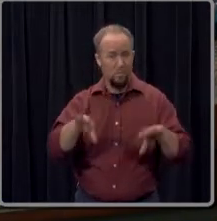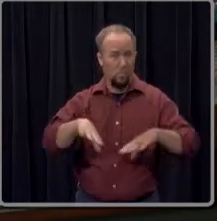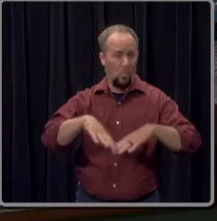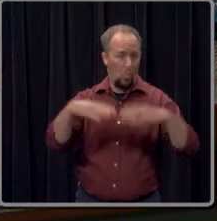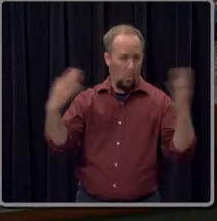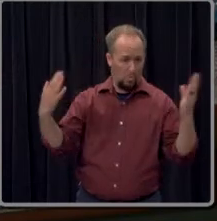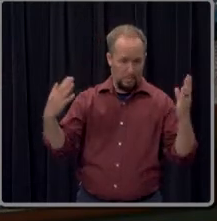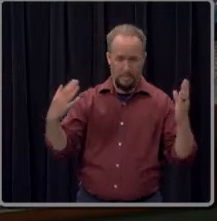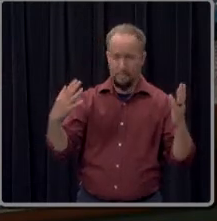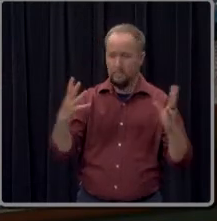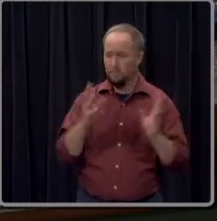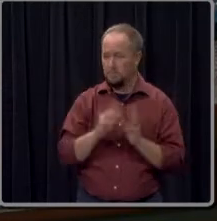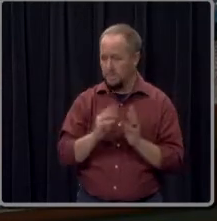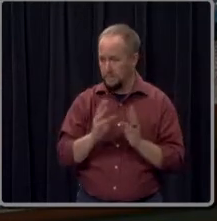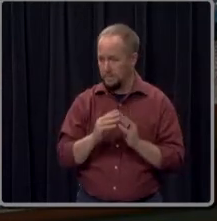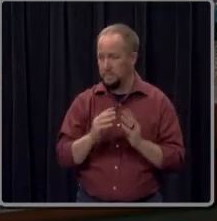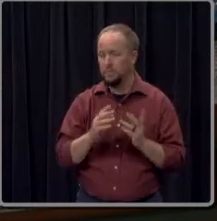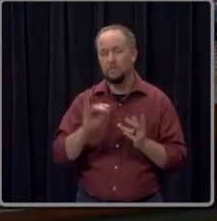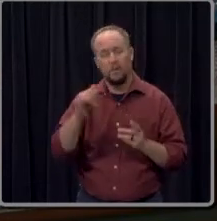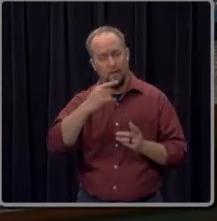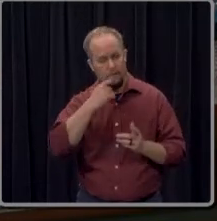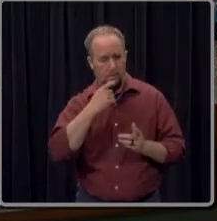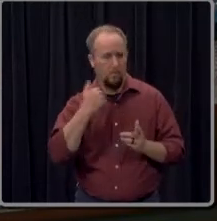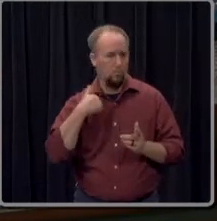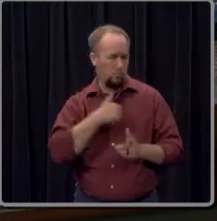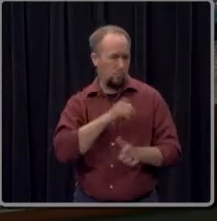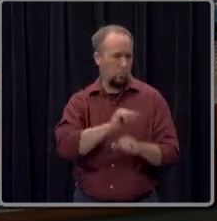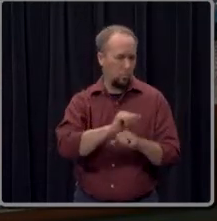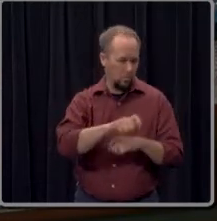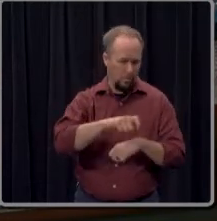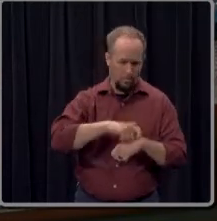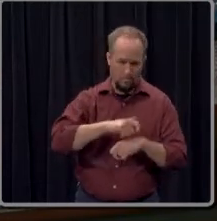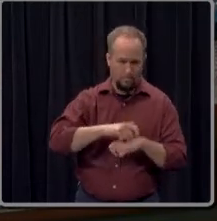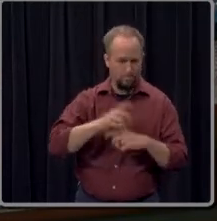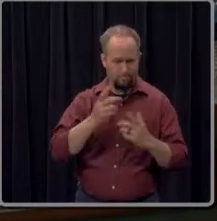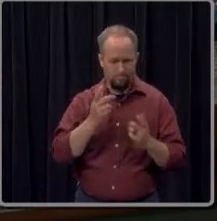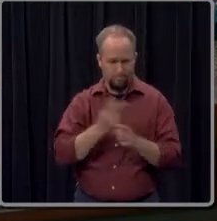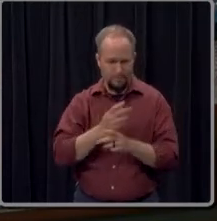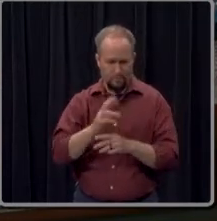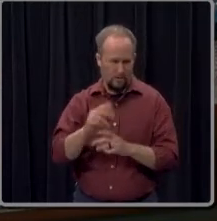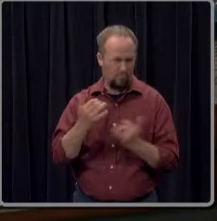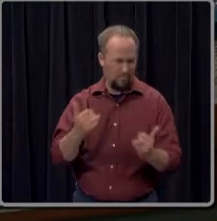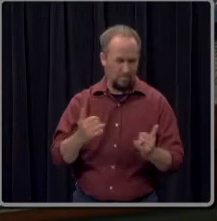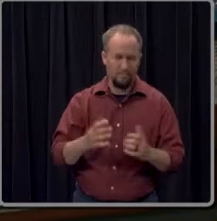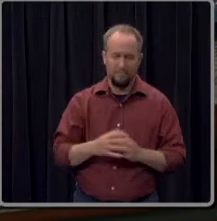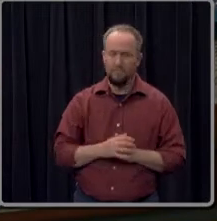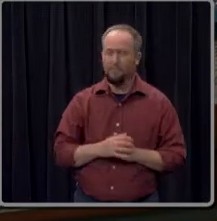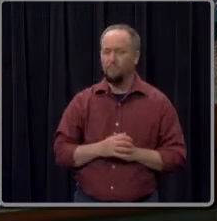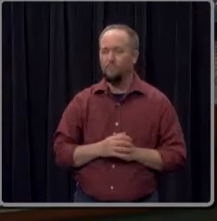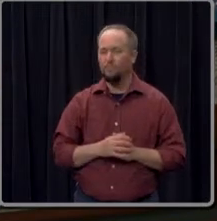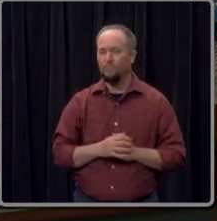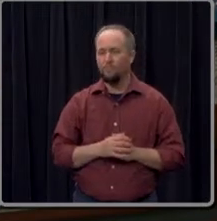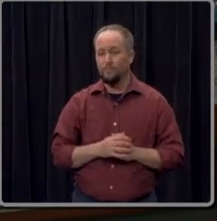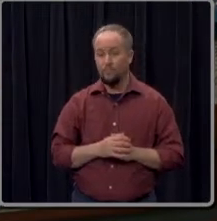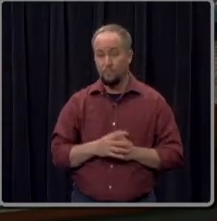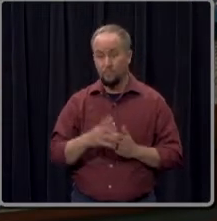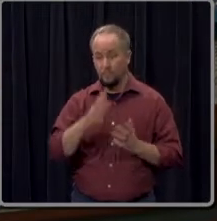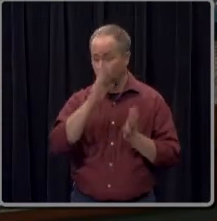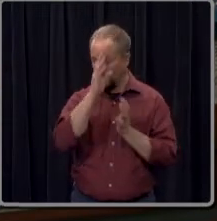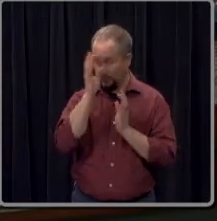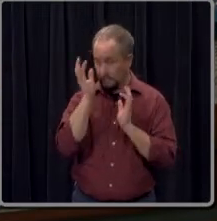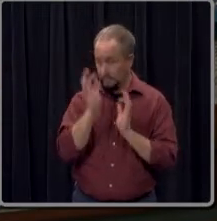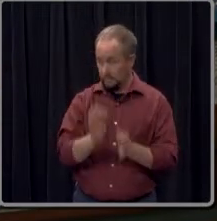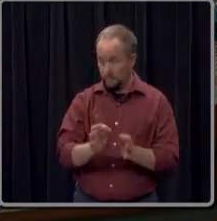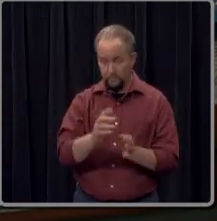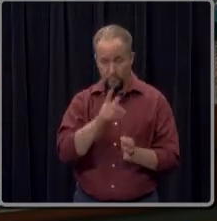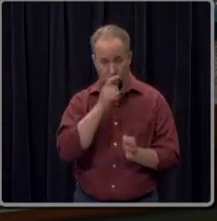public meeting. And as I said, we're working on those times right now. The decision of who to